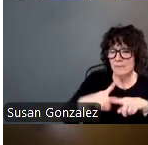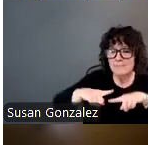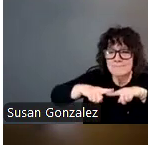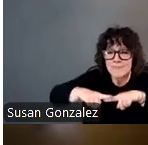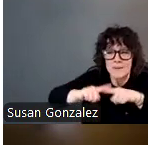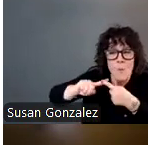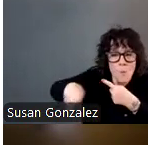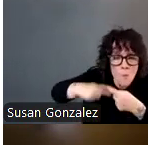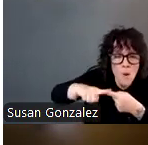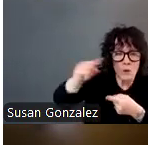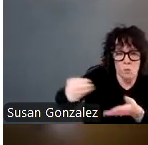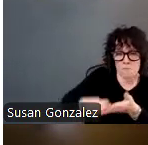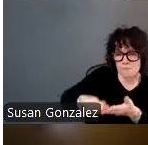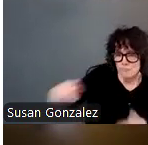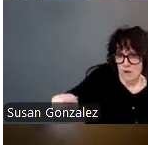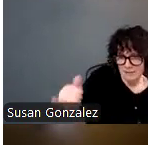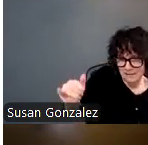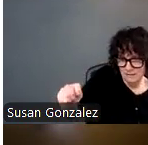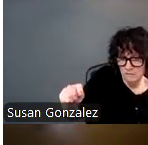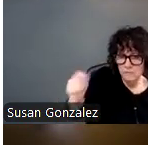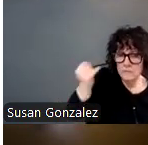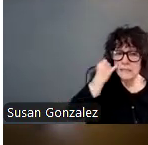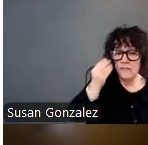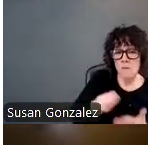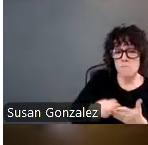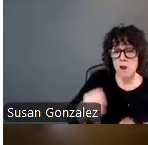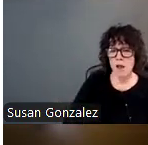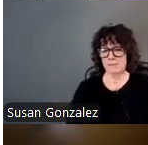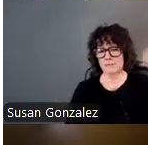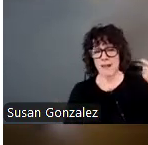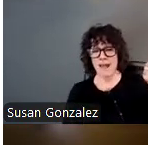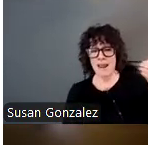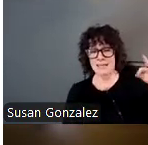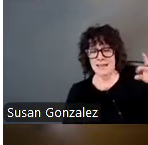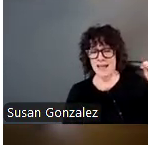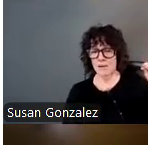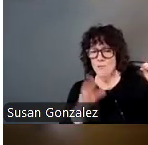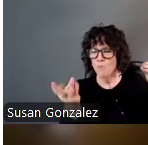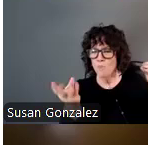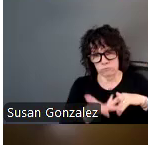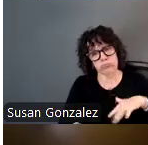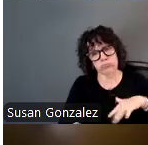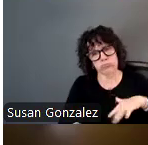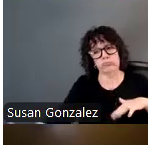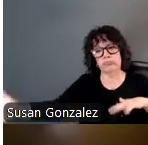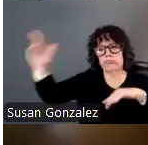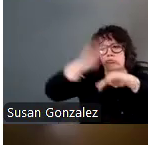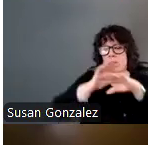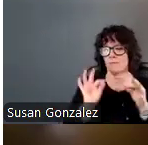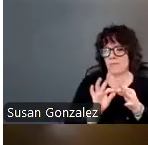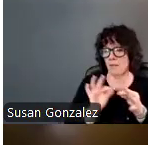was on January 1st, but it's probably worth a lot more than it was in 1990 when you bought the